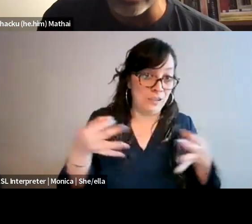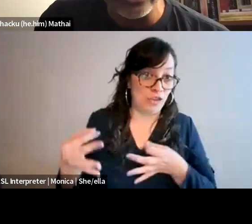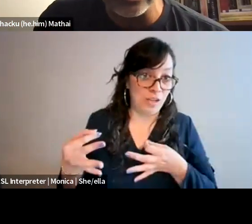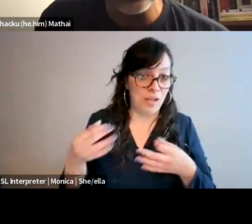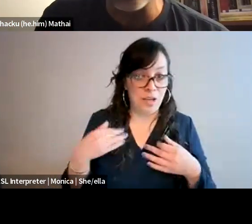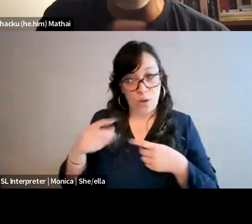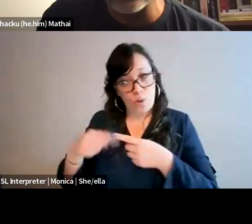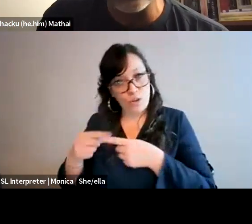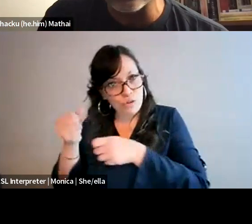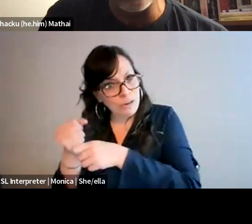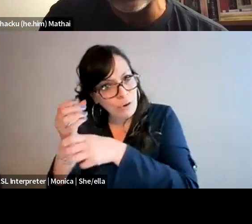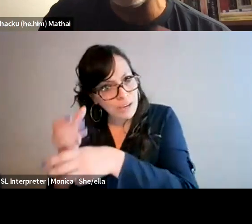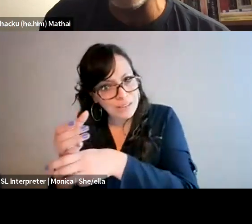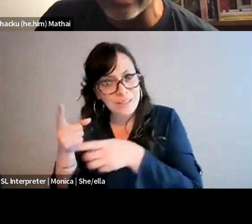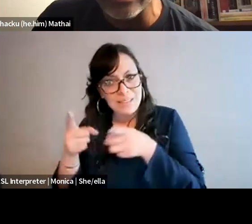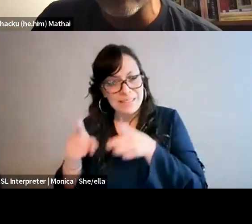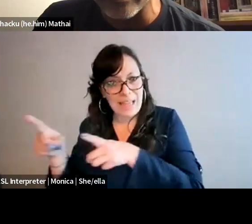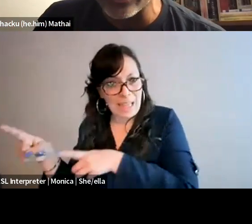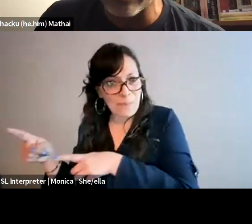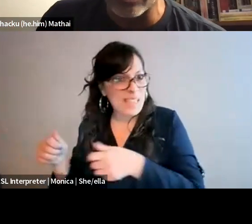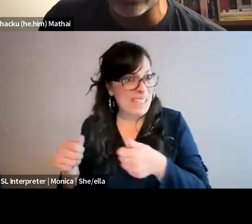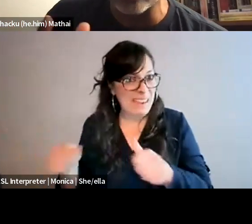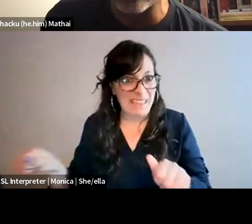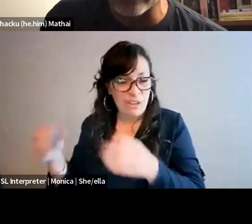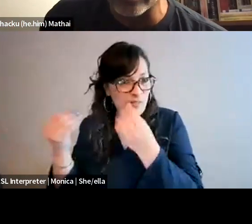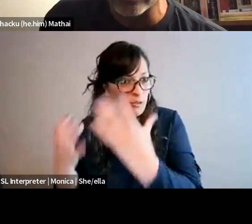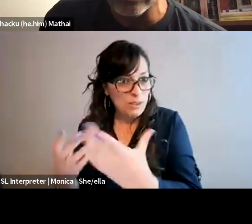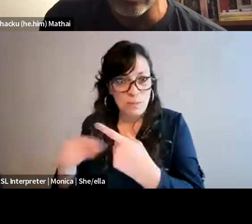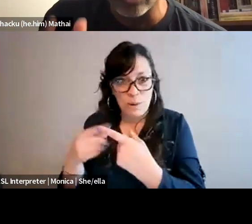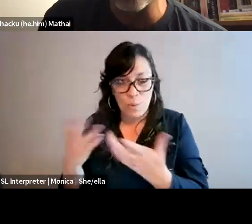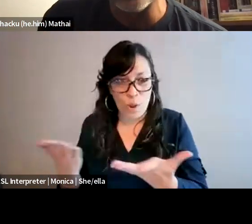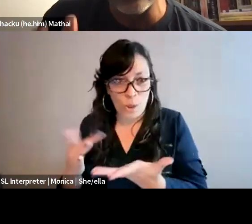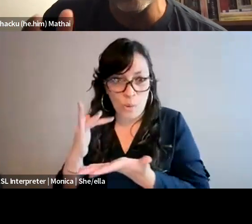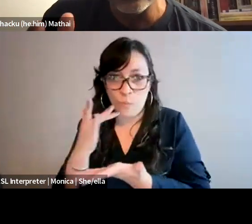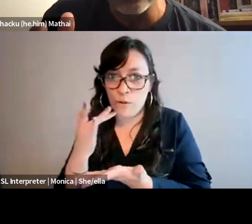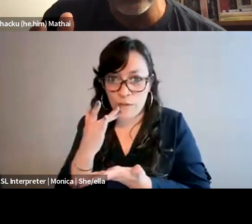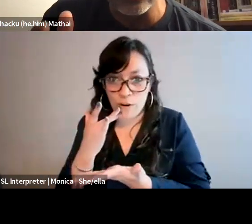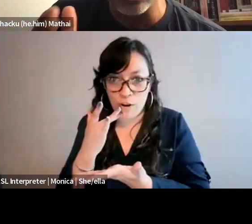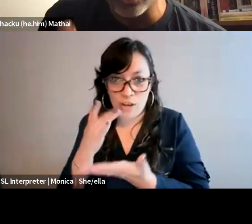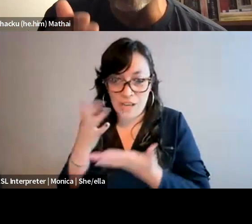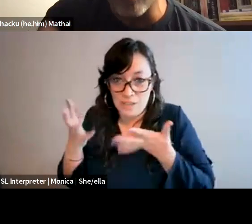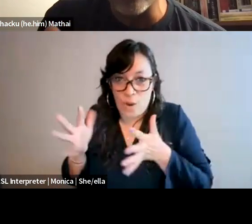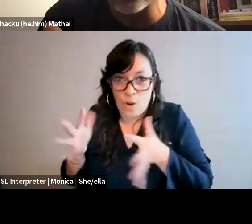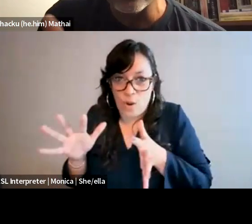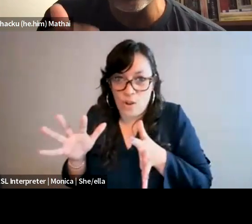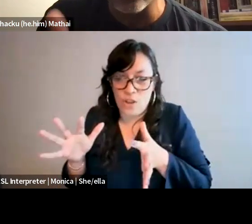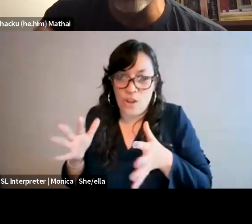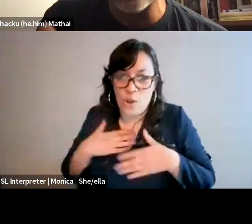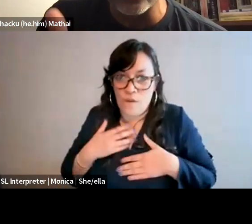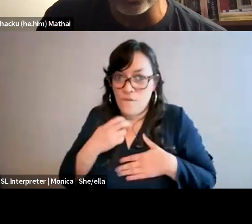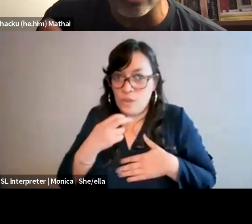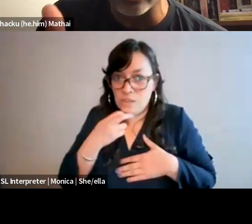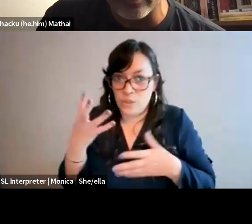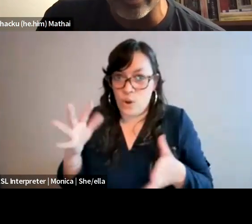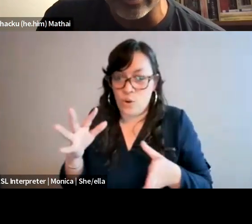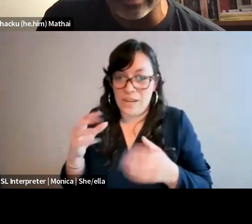you're in crisis or all those kinds of things, any information about what you prefer already is your voice is already